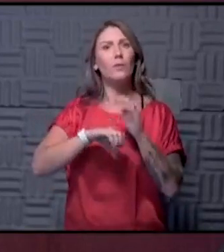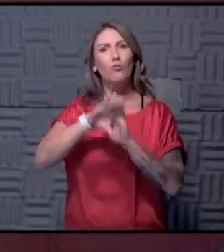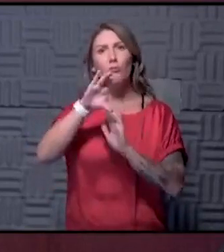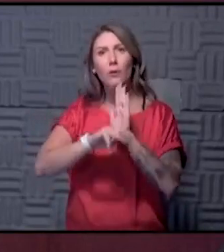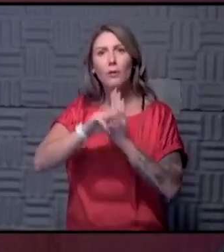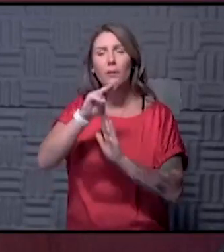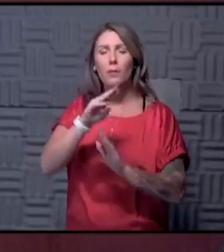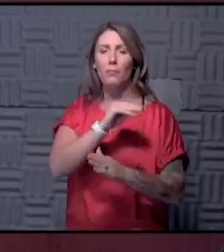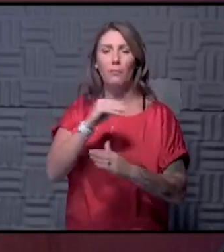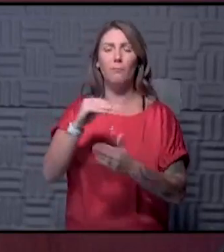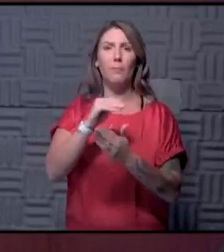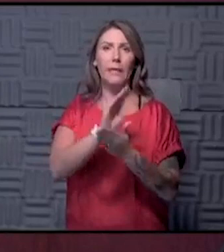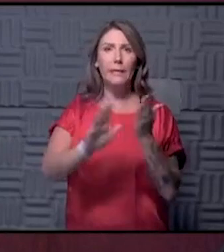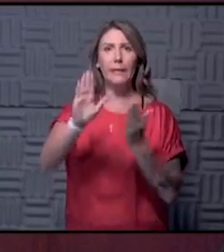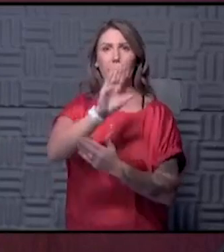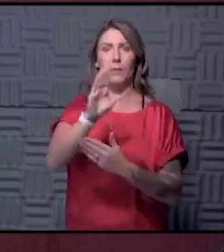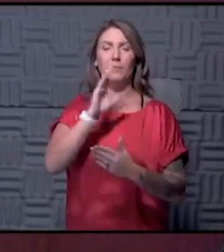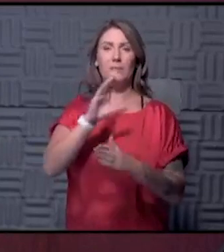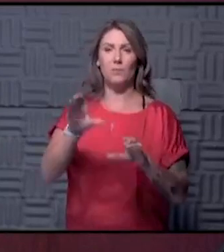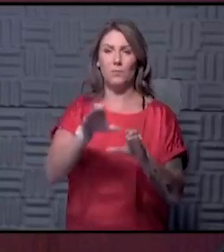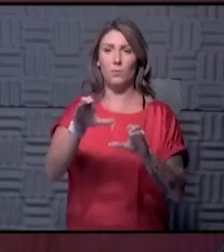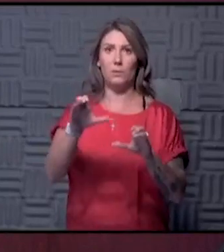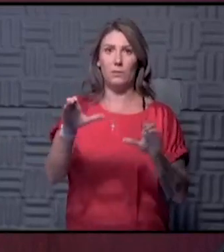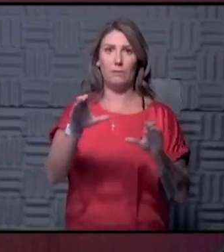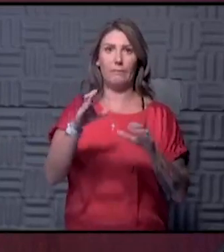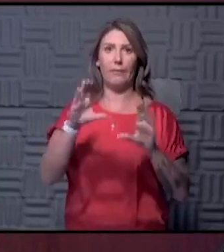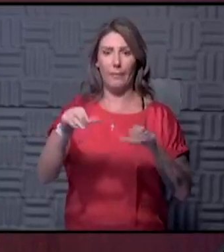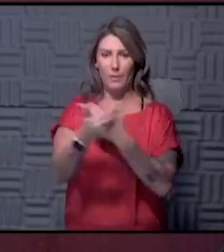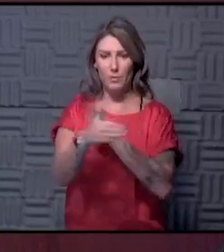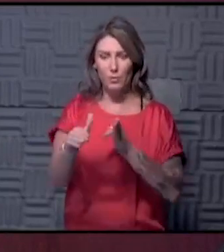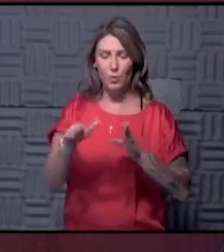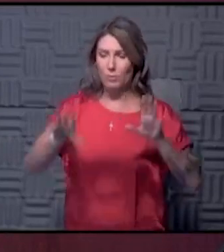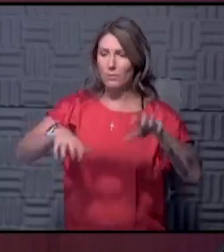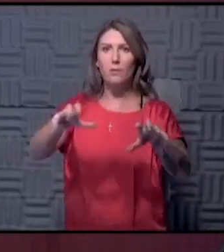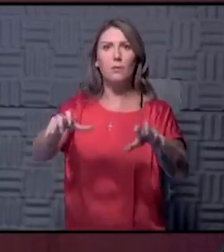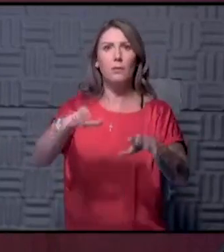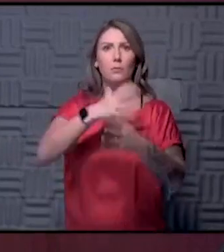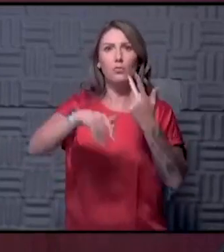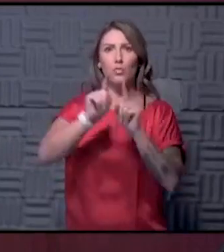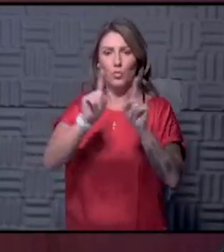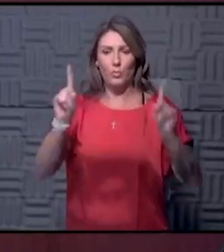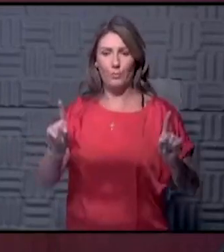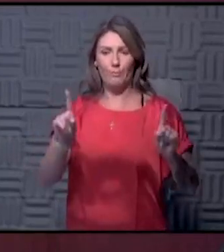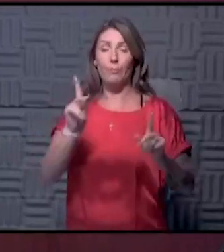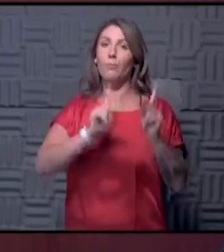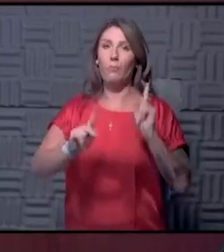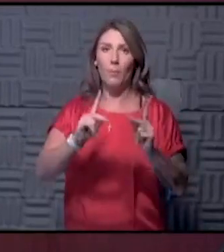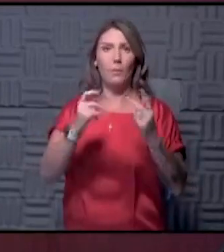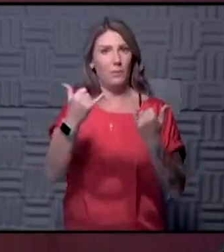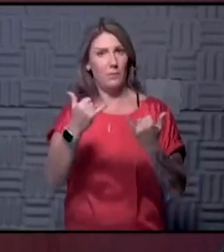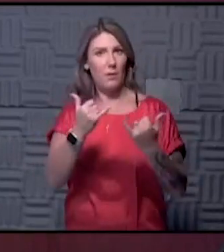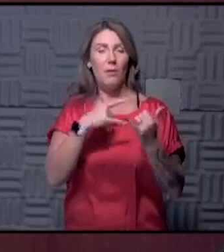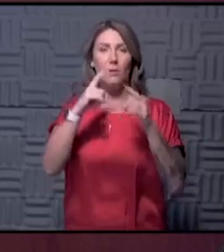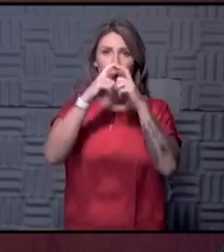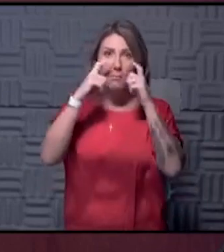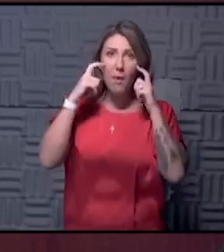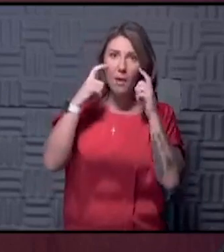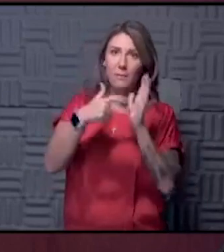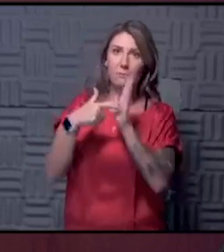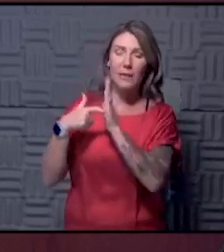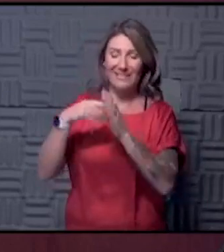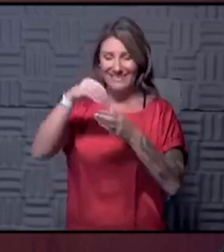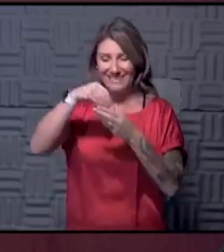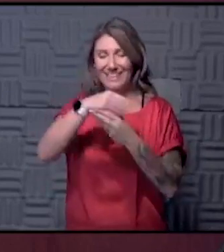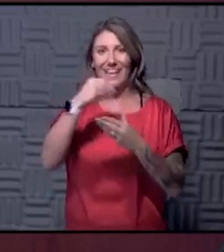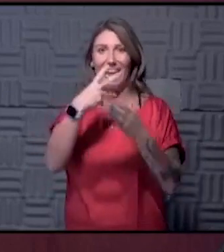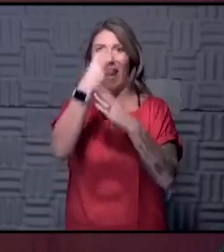aggressively. Obviously, we redid all the classrooms for social distancing. People have been doing great with the mask mandate, wearing them inside and outside,